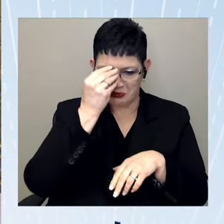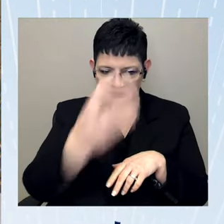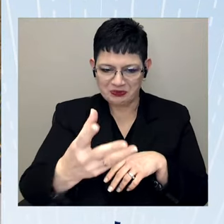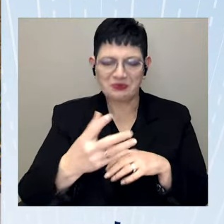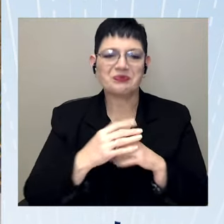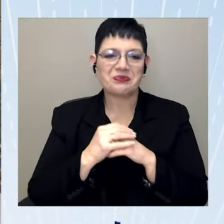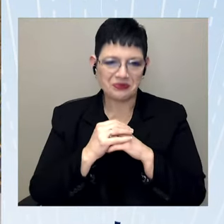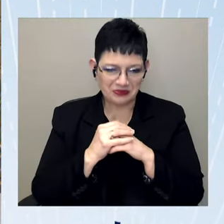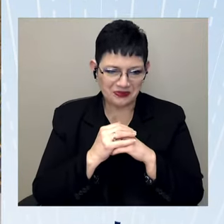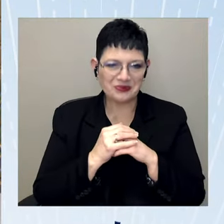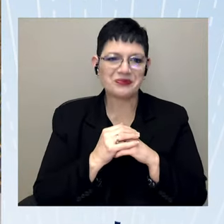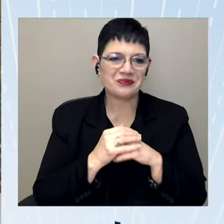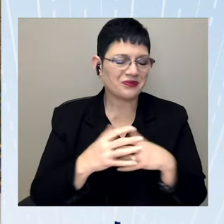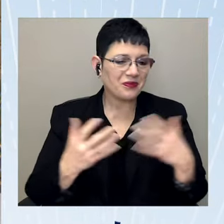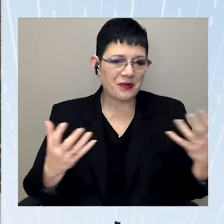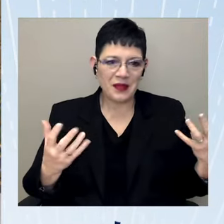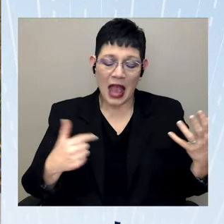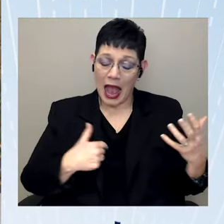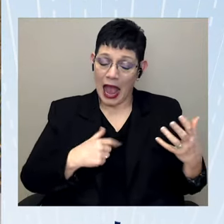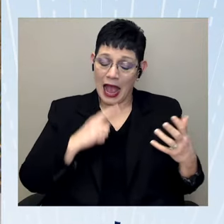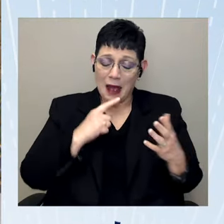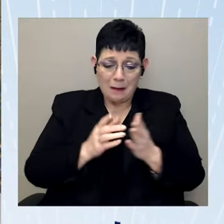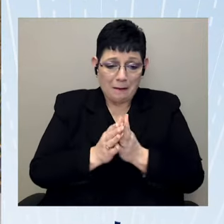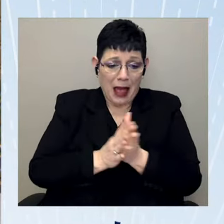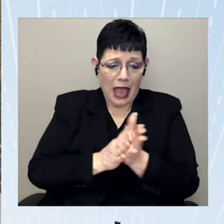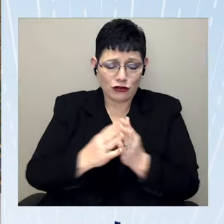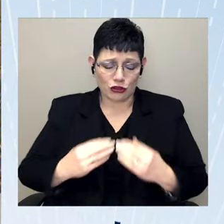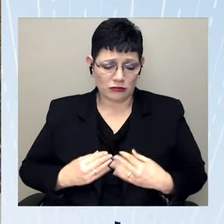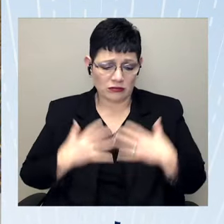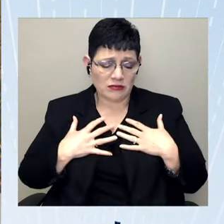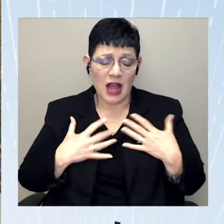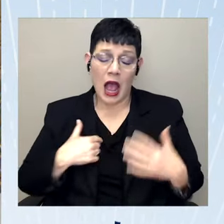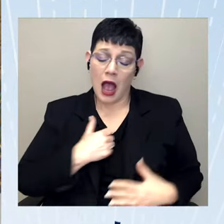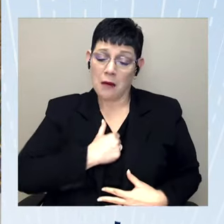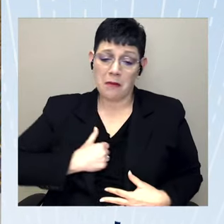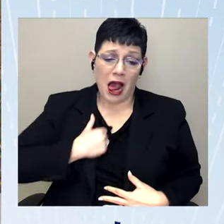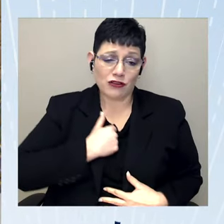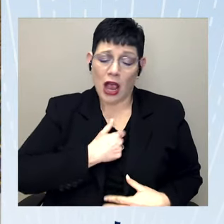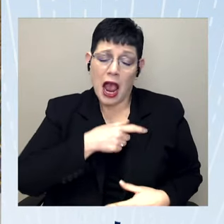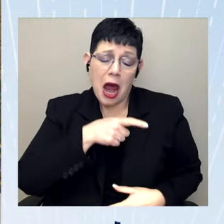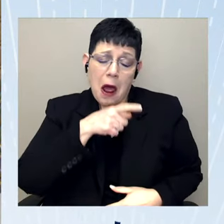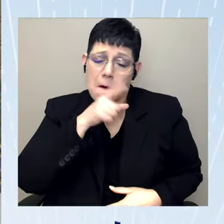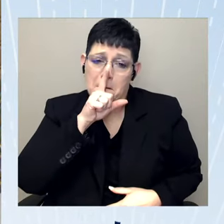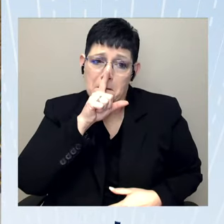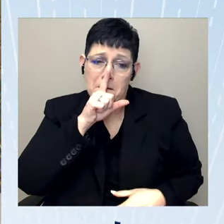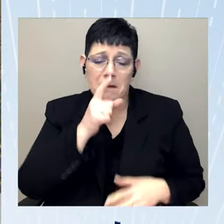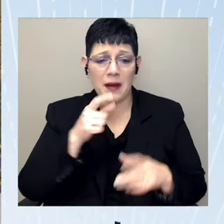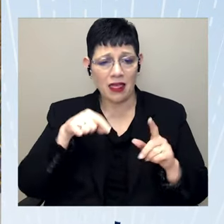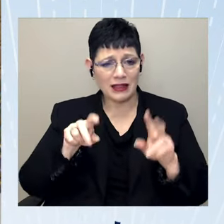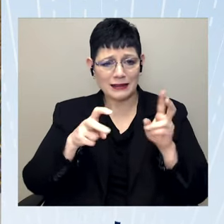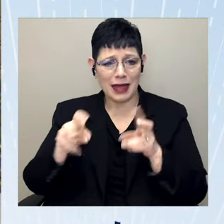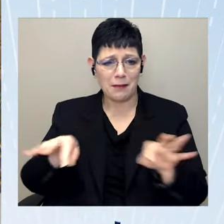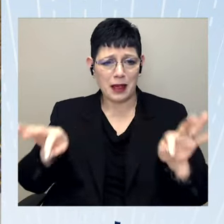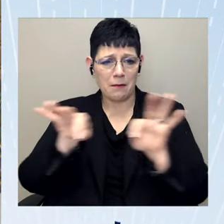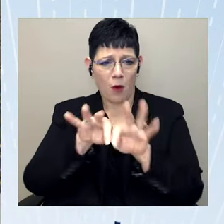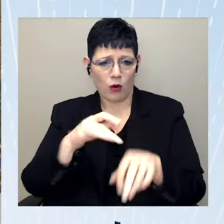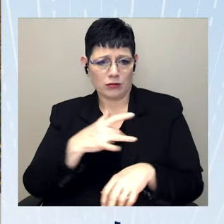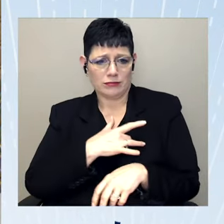But, you know, I feel passionately. I'm not going to apologize for my passionate view on this topic. And so I really am